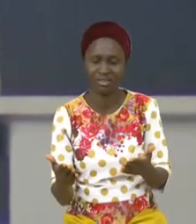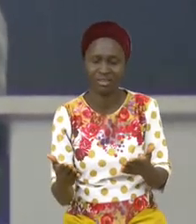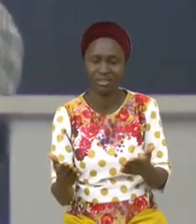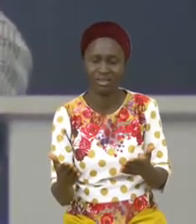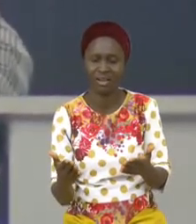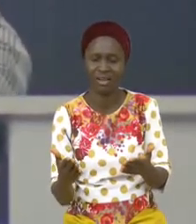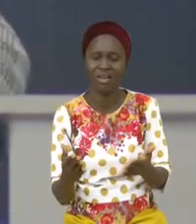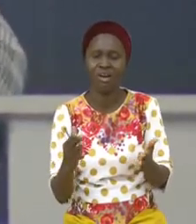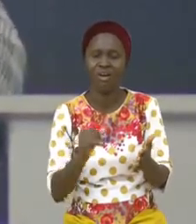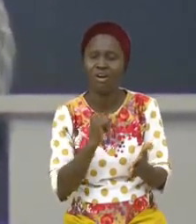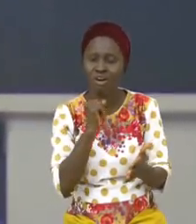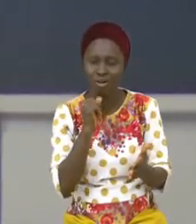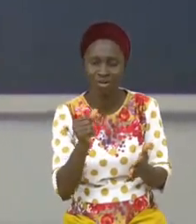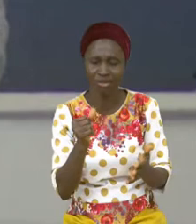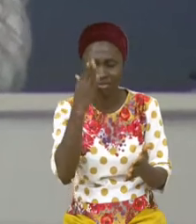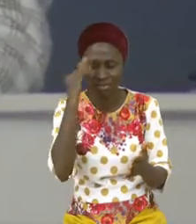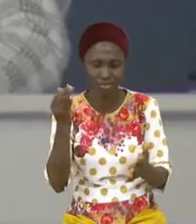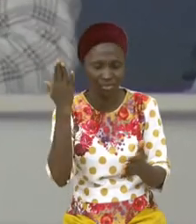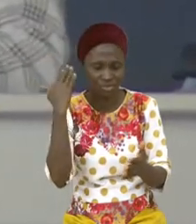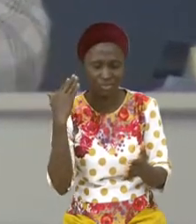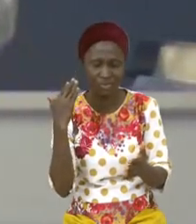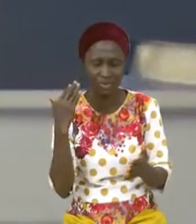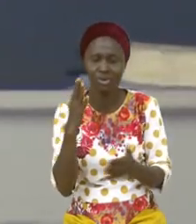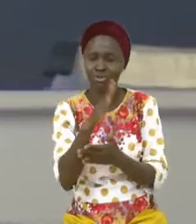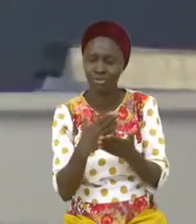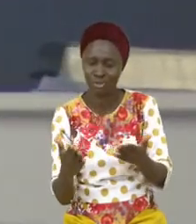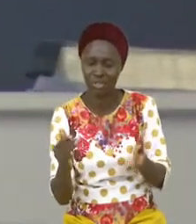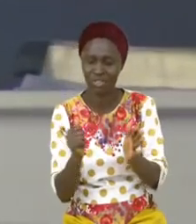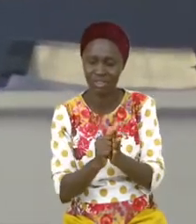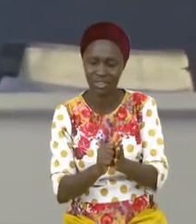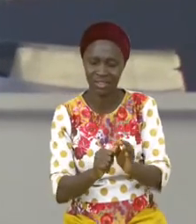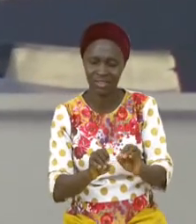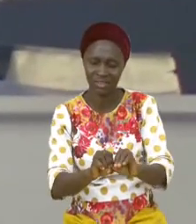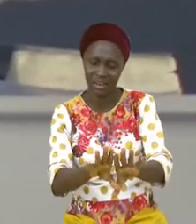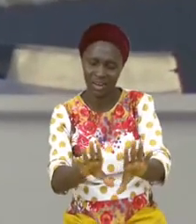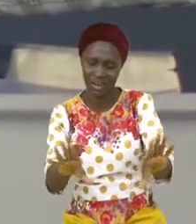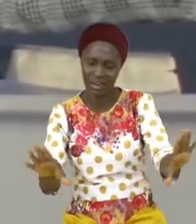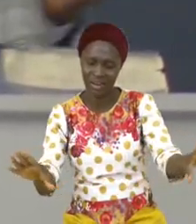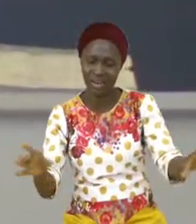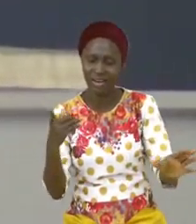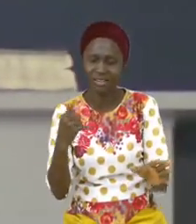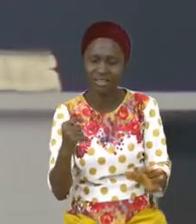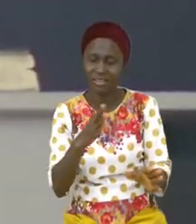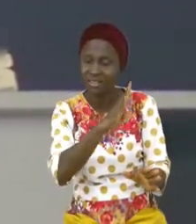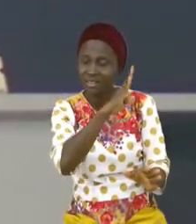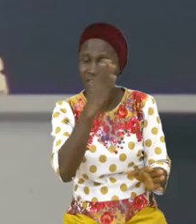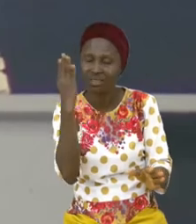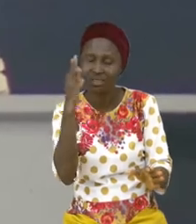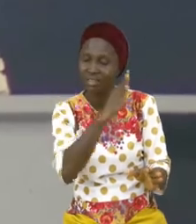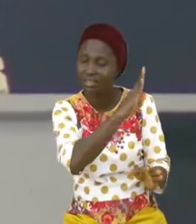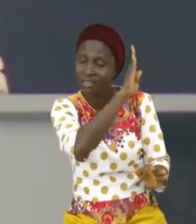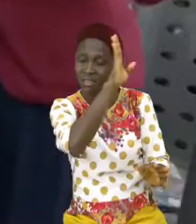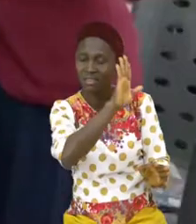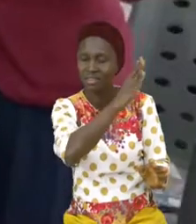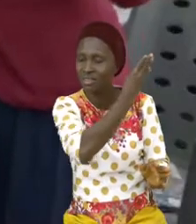unprecedented something that clears the sky for the eagles to swore